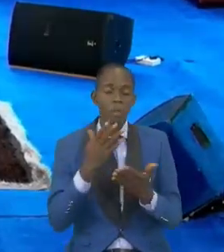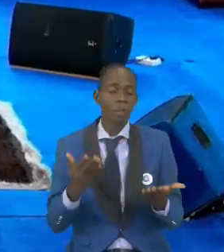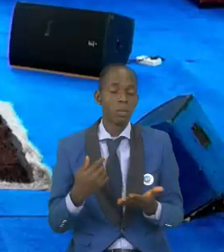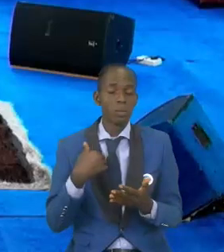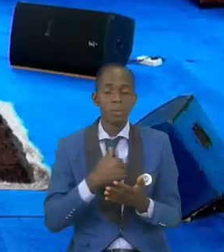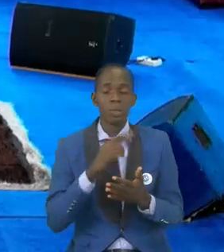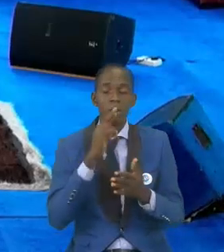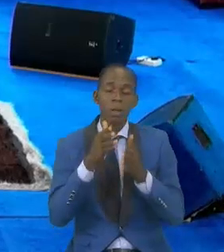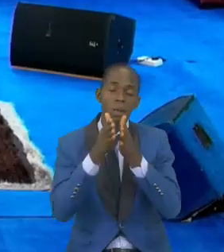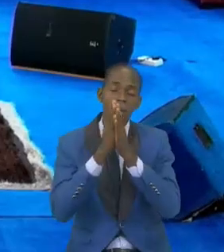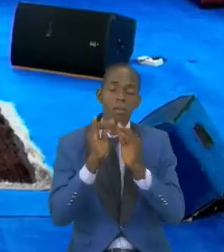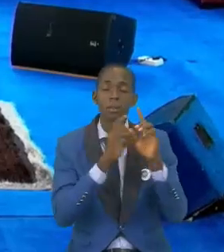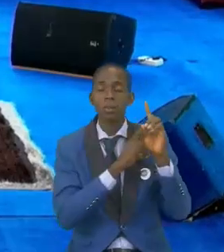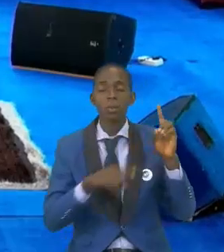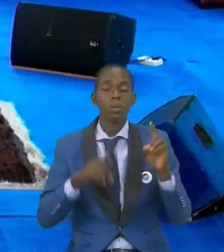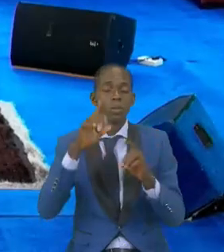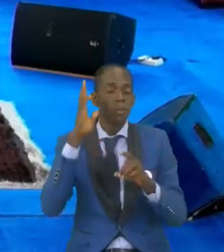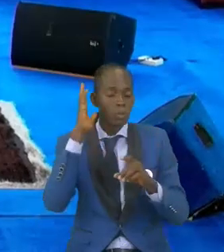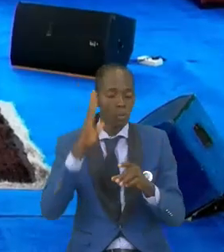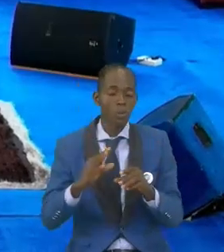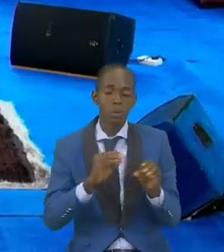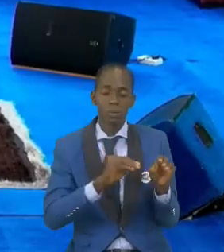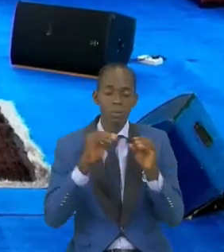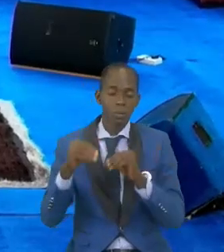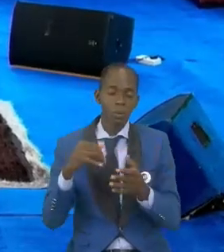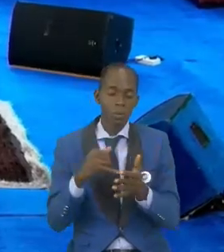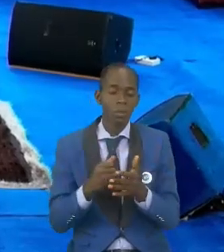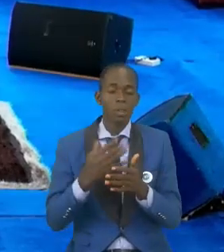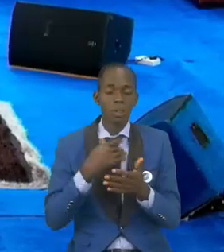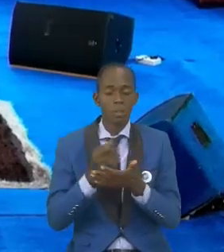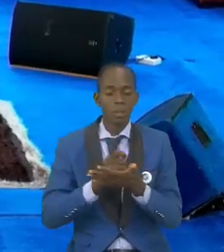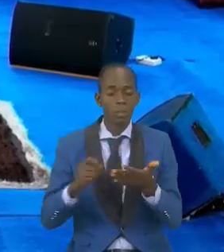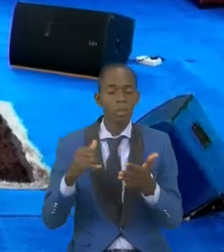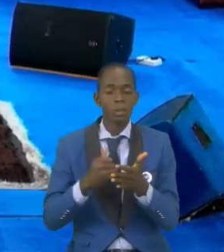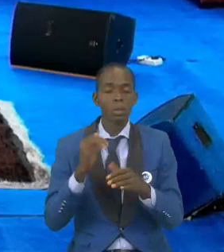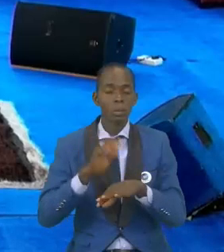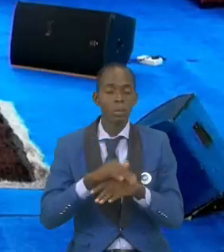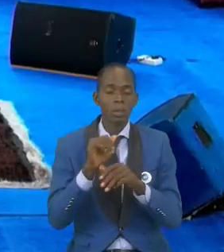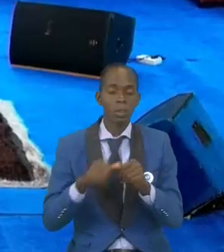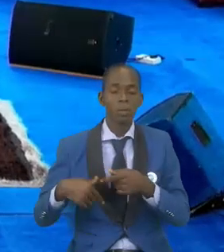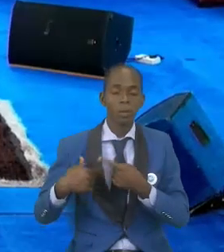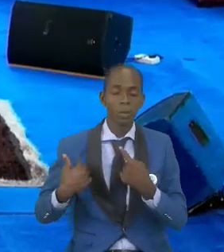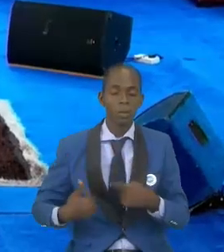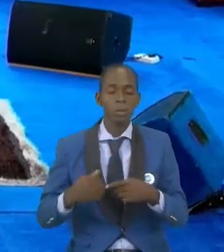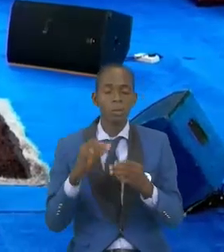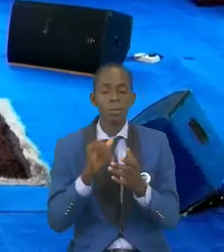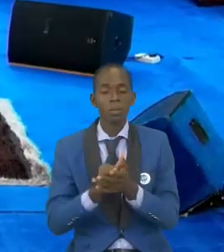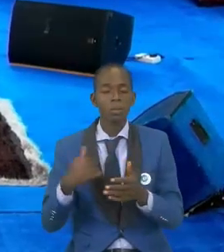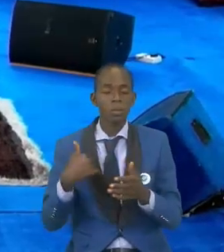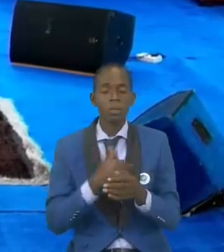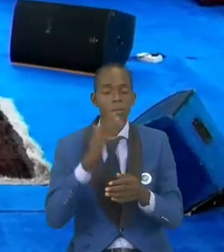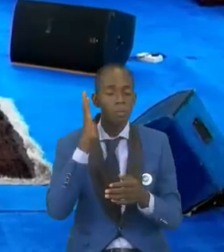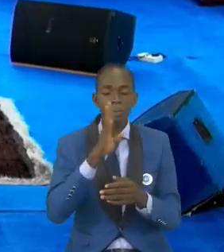Lord, you instill it and you write it upon every heart so that we'll be men